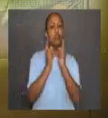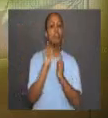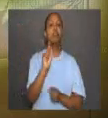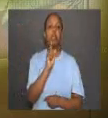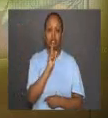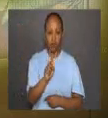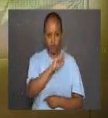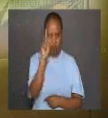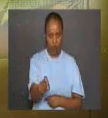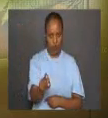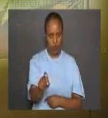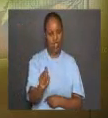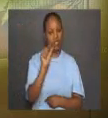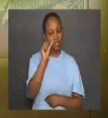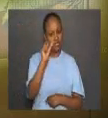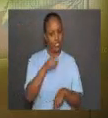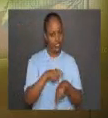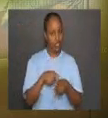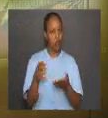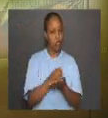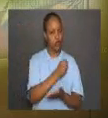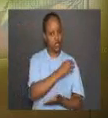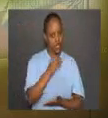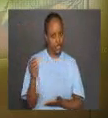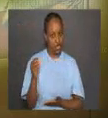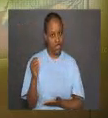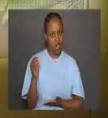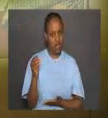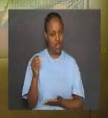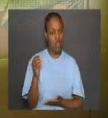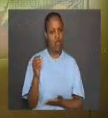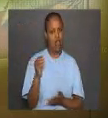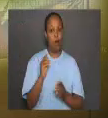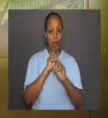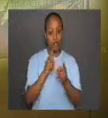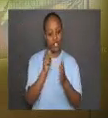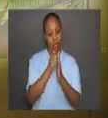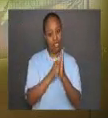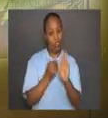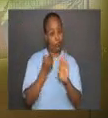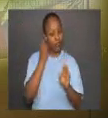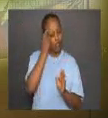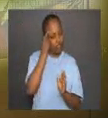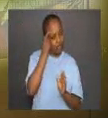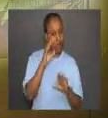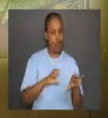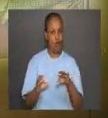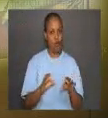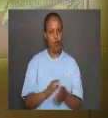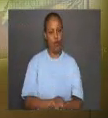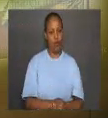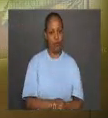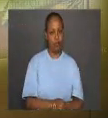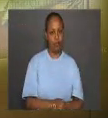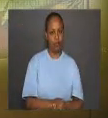Take a moment to consider your answer before writing it down. Make sure to write